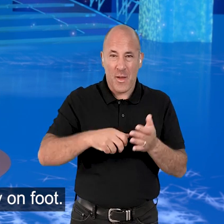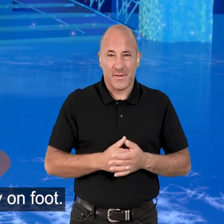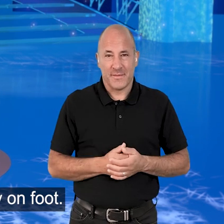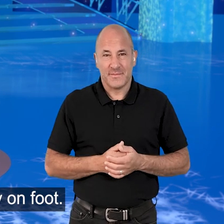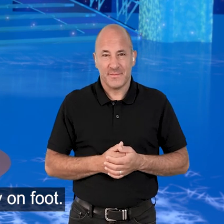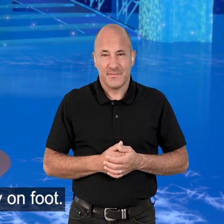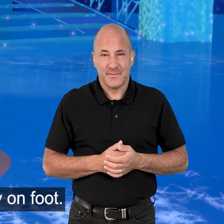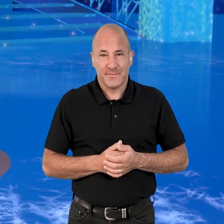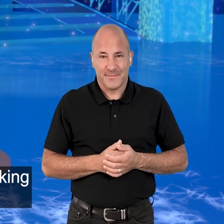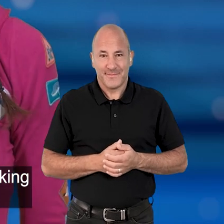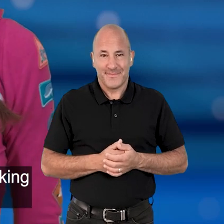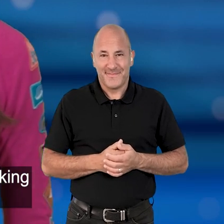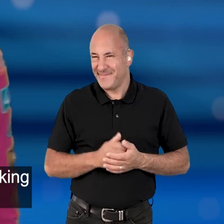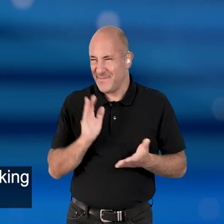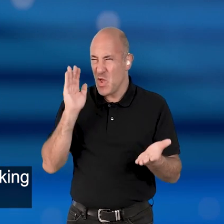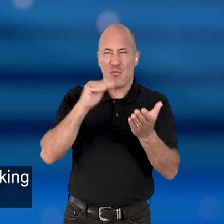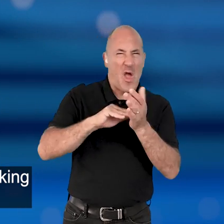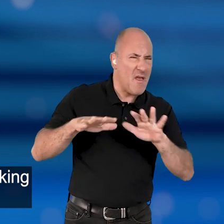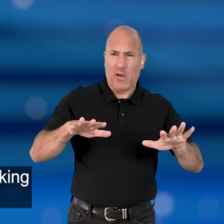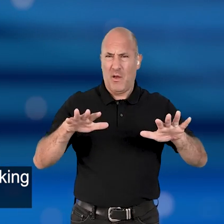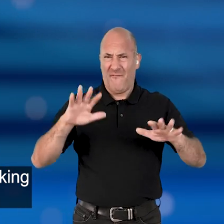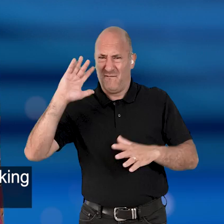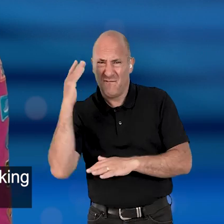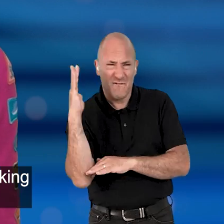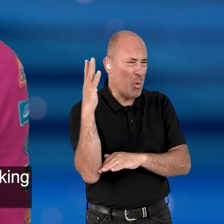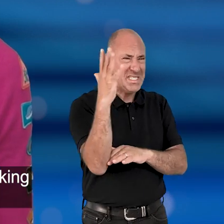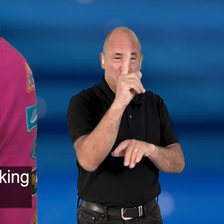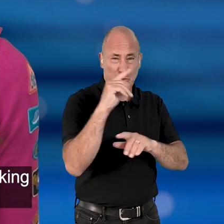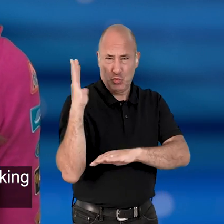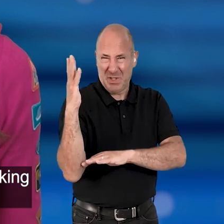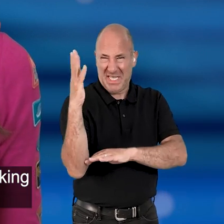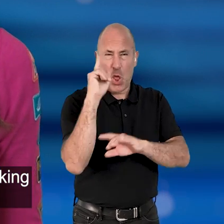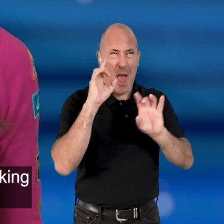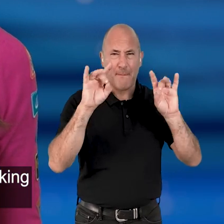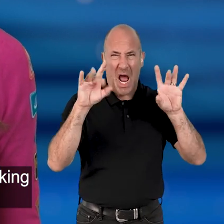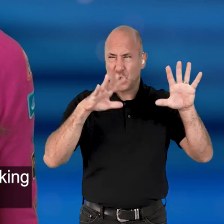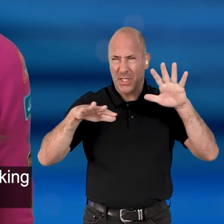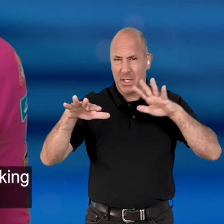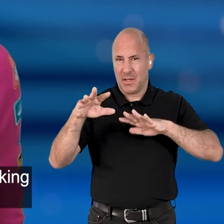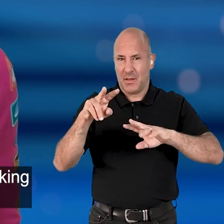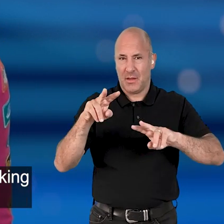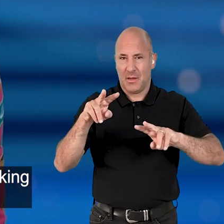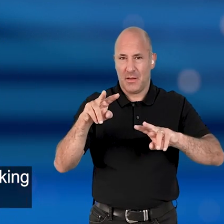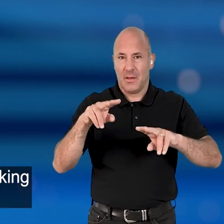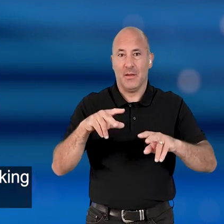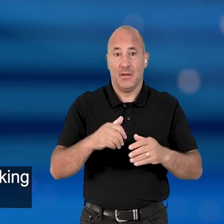on foot. They come to a magical-looking forest full of